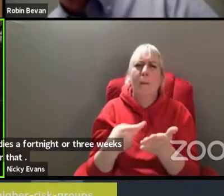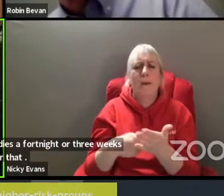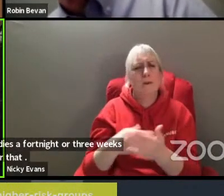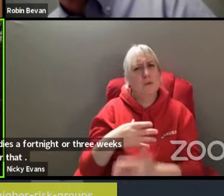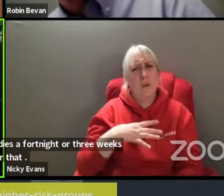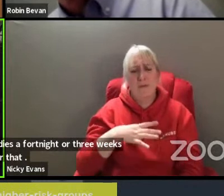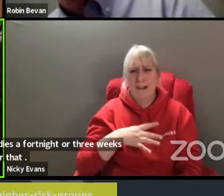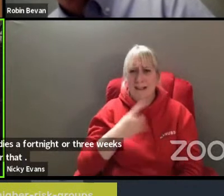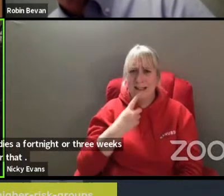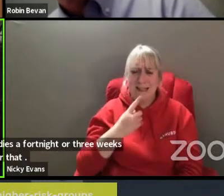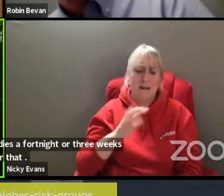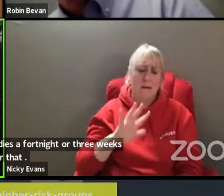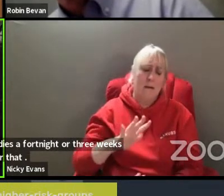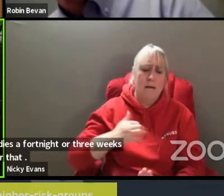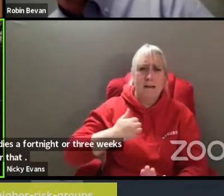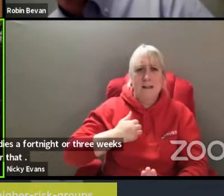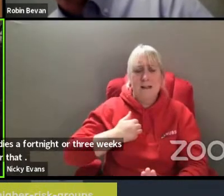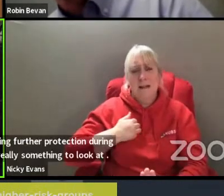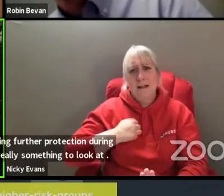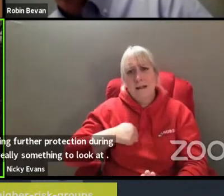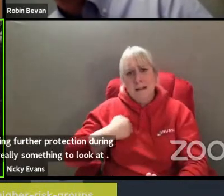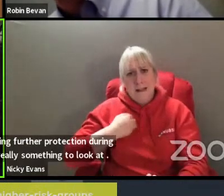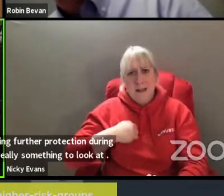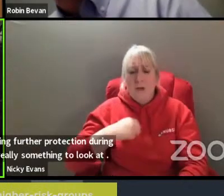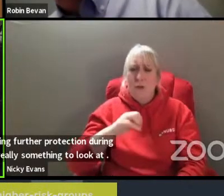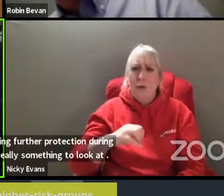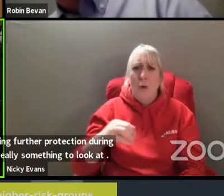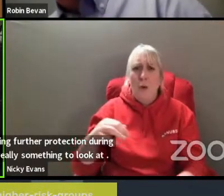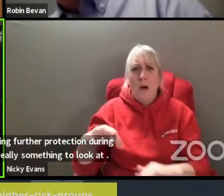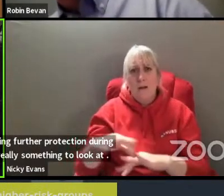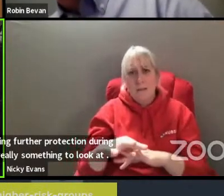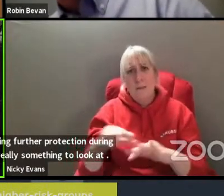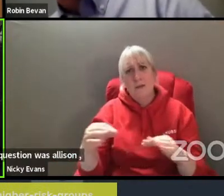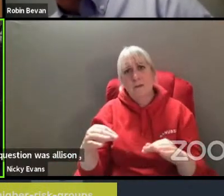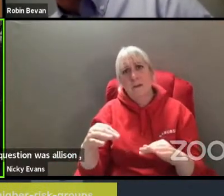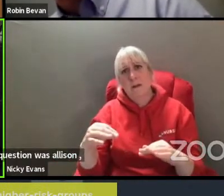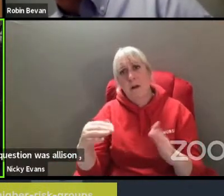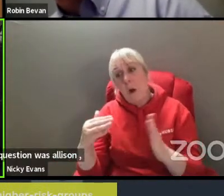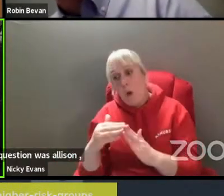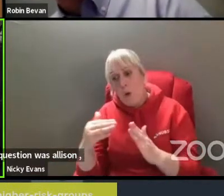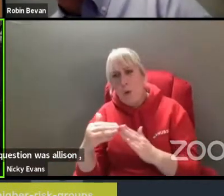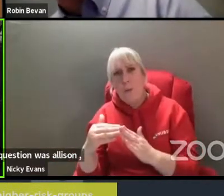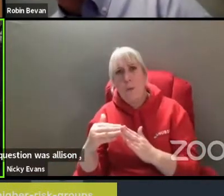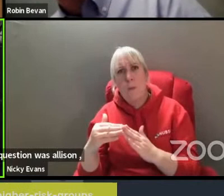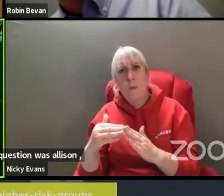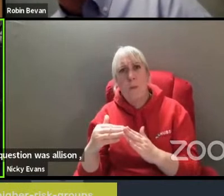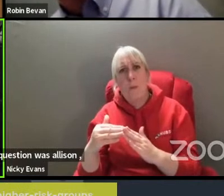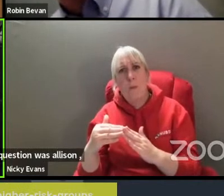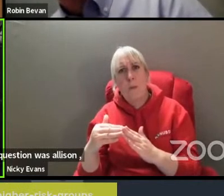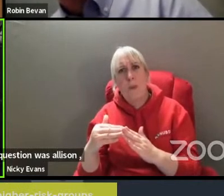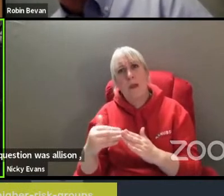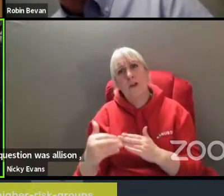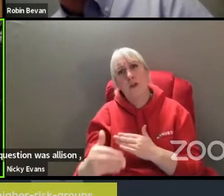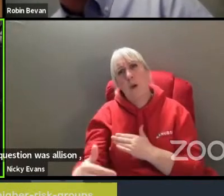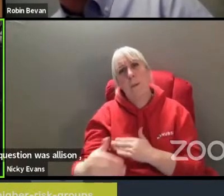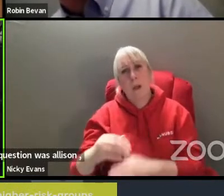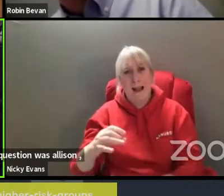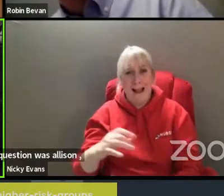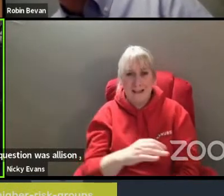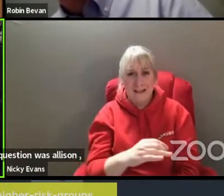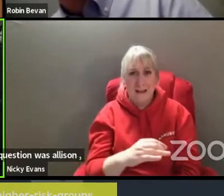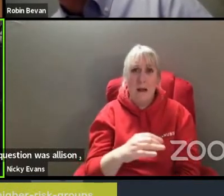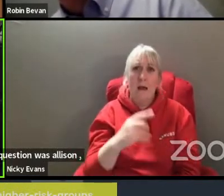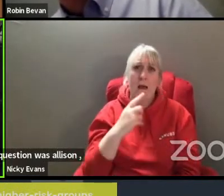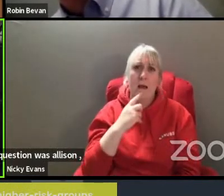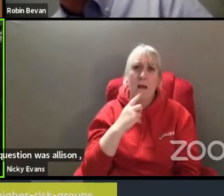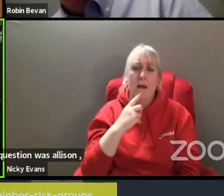Your husband is at home with terminal cancer and having chemo treatment. And I think everybody should be